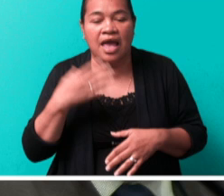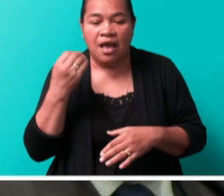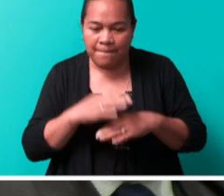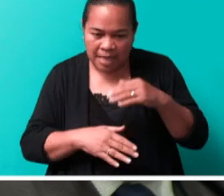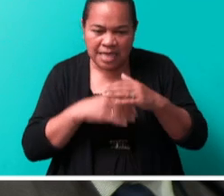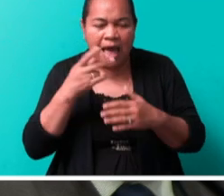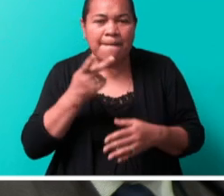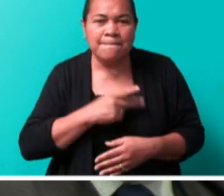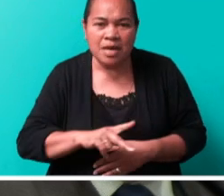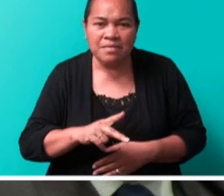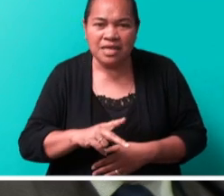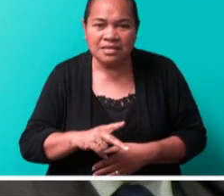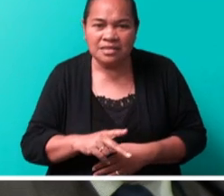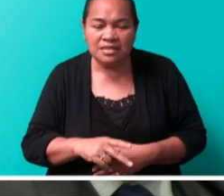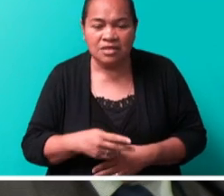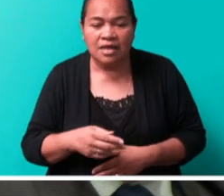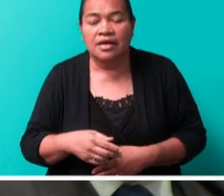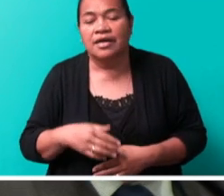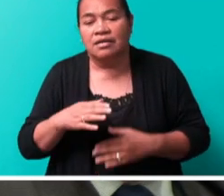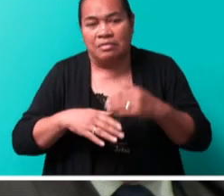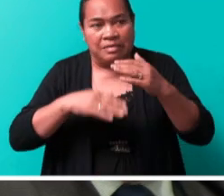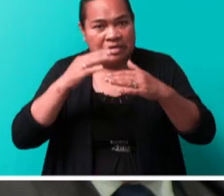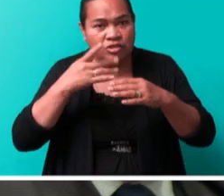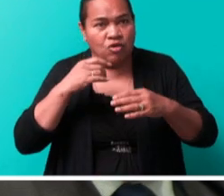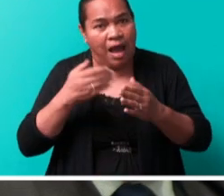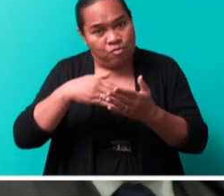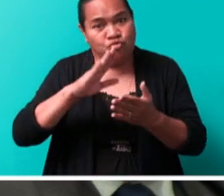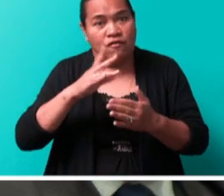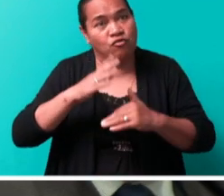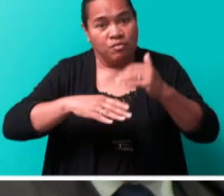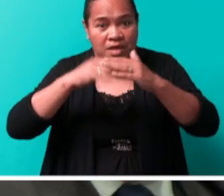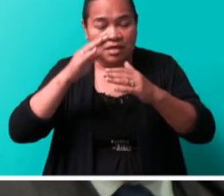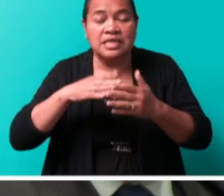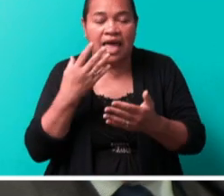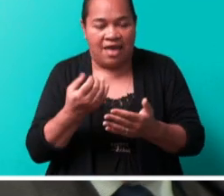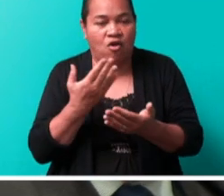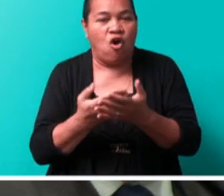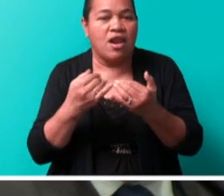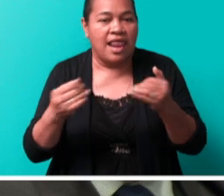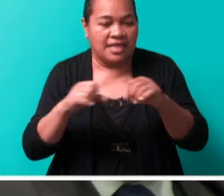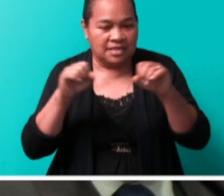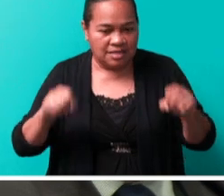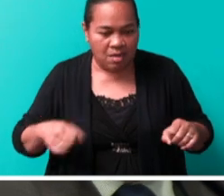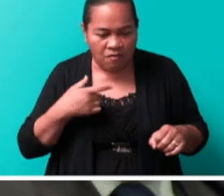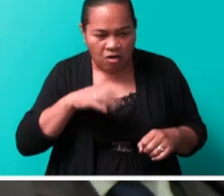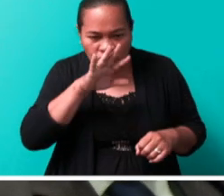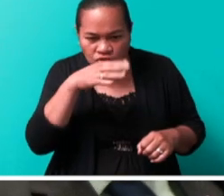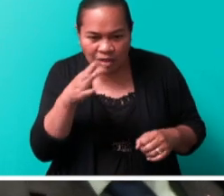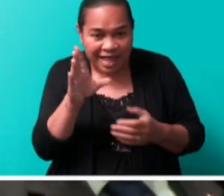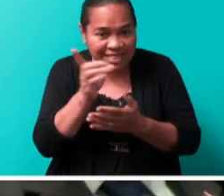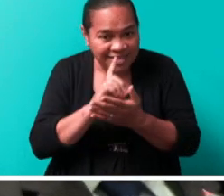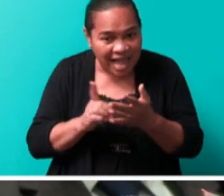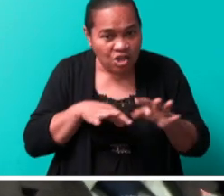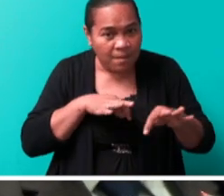permits, Mr. Speaker, sir, building permit approvals online system for vetting workplace design,